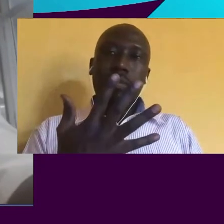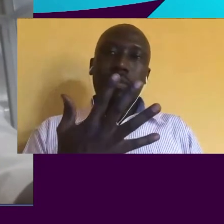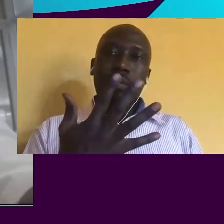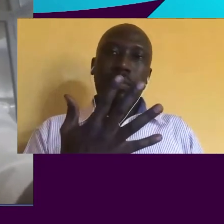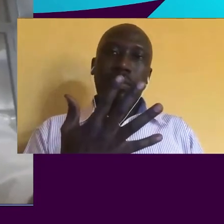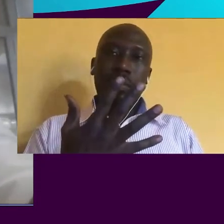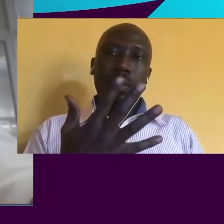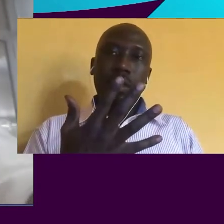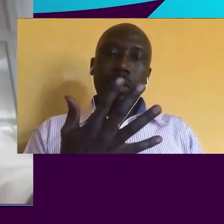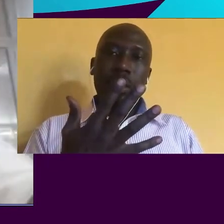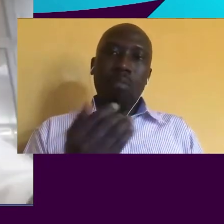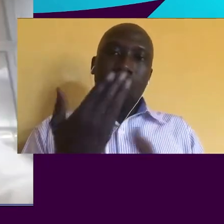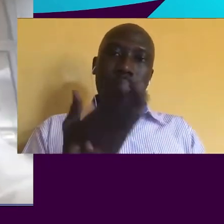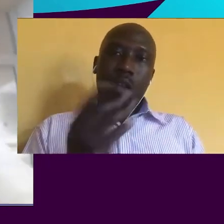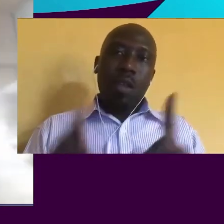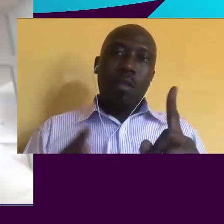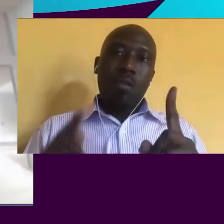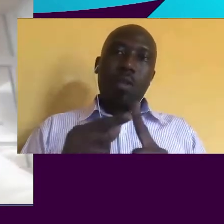he has a Goal 5 Summit